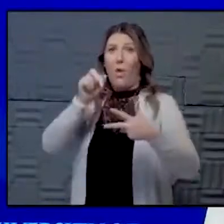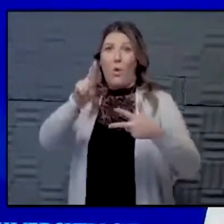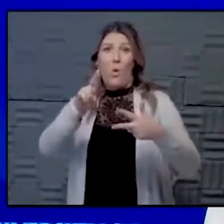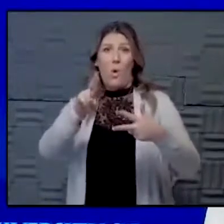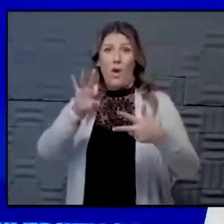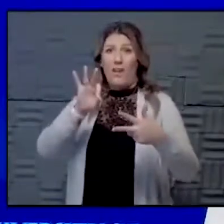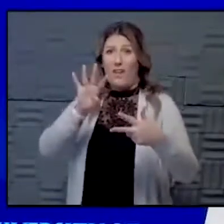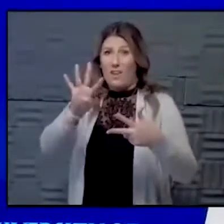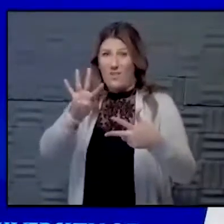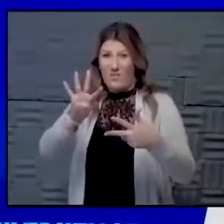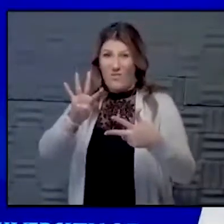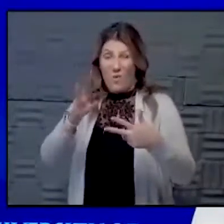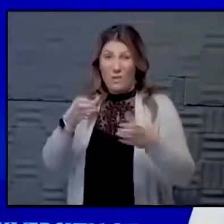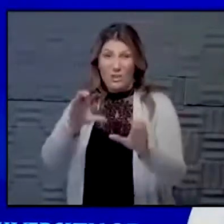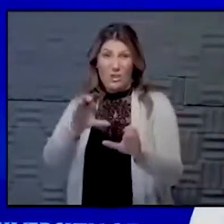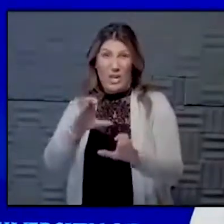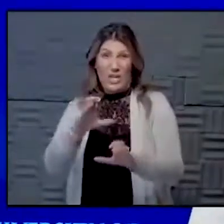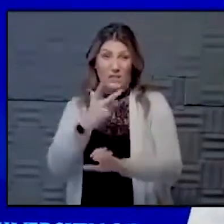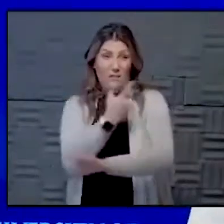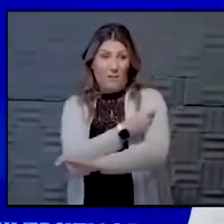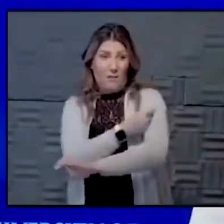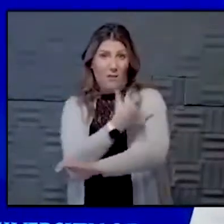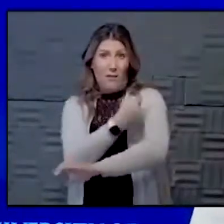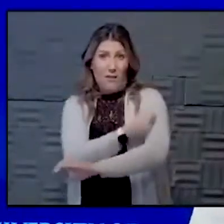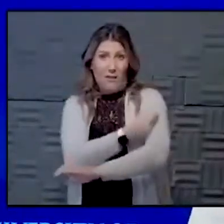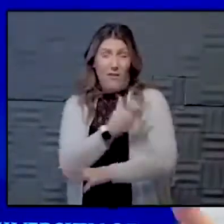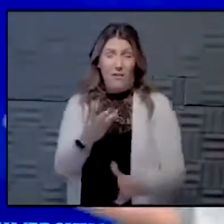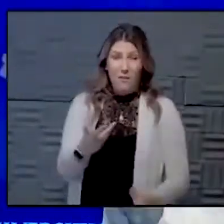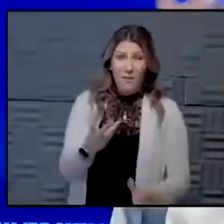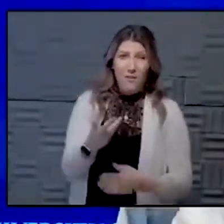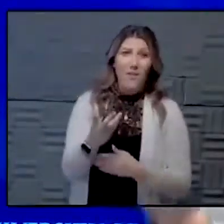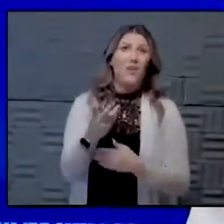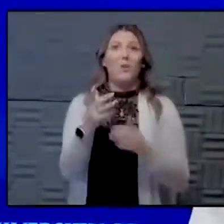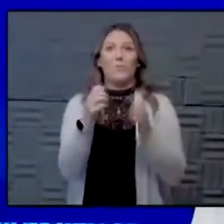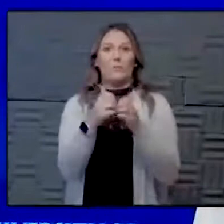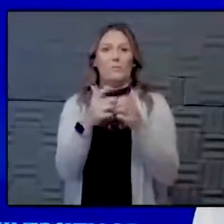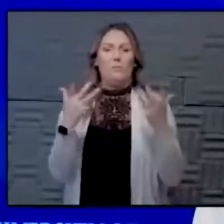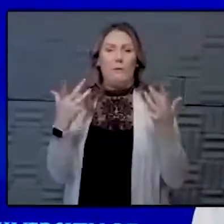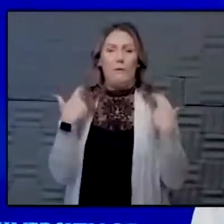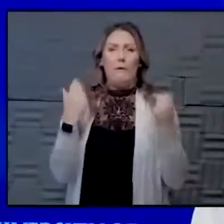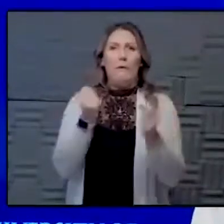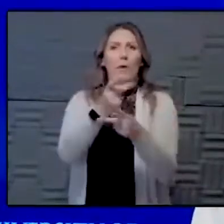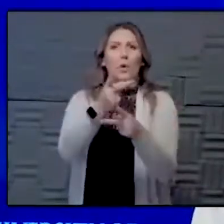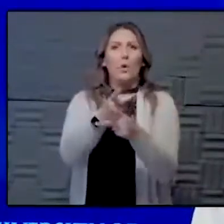94% chance in 2 shots within a healthcare working population with folks like us,